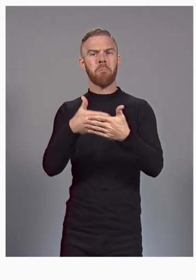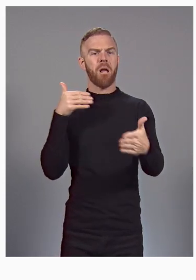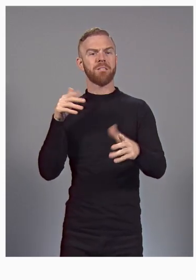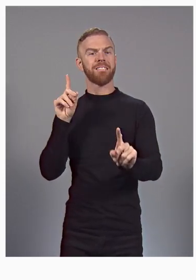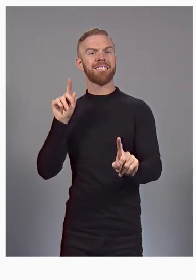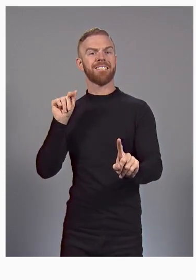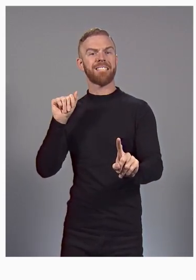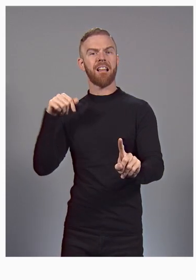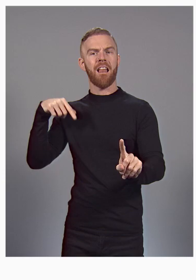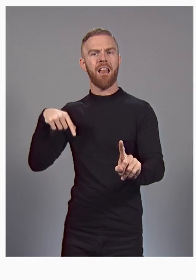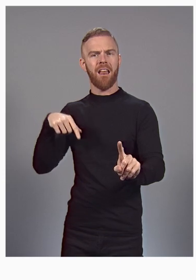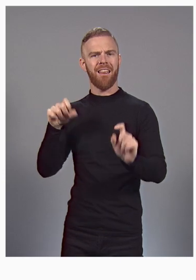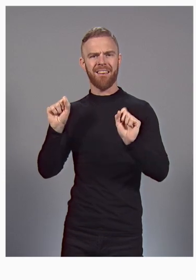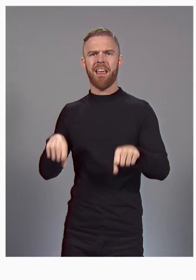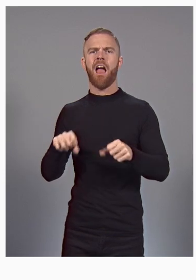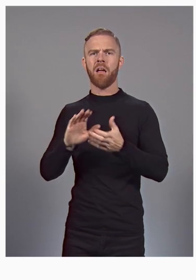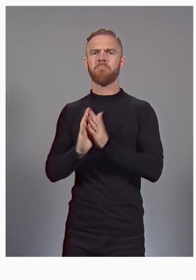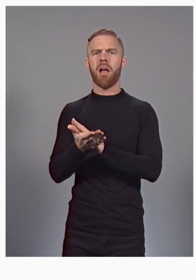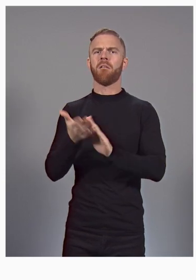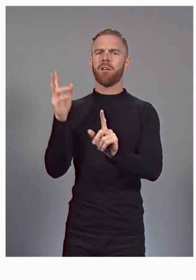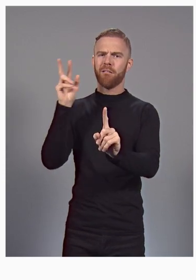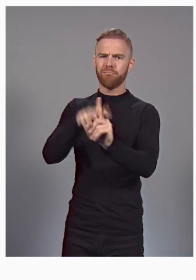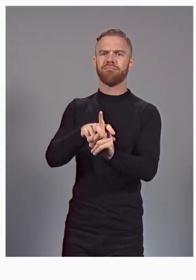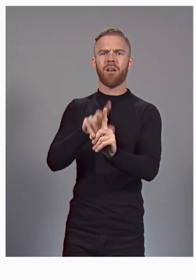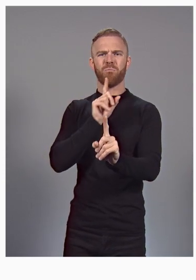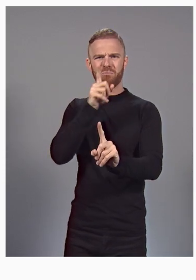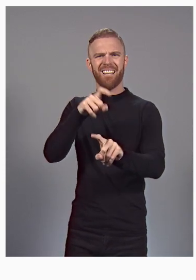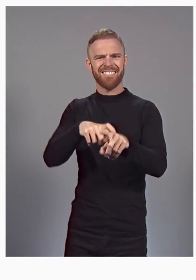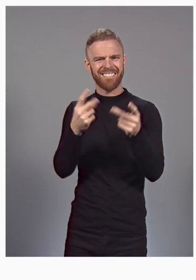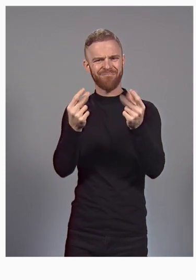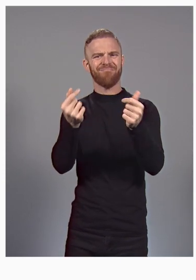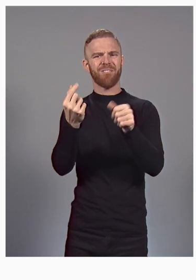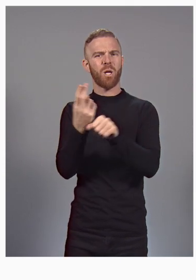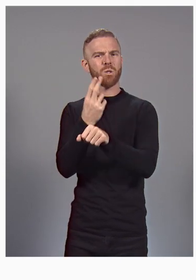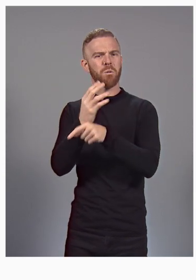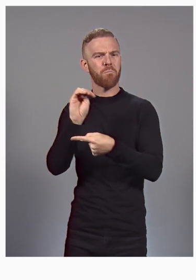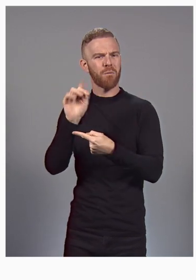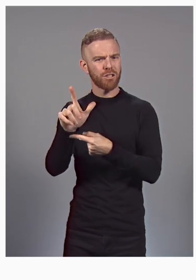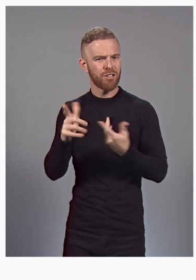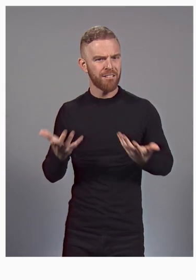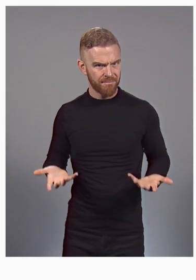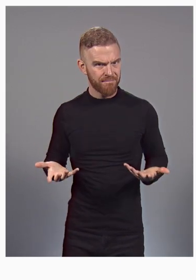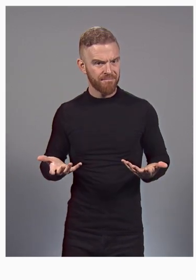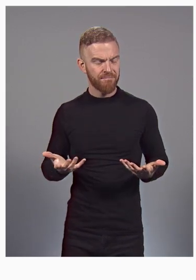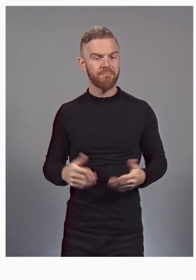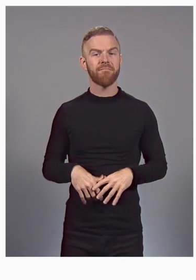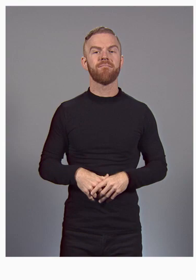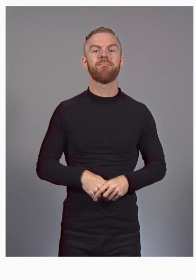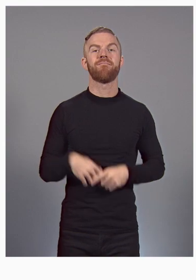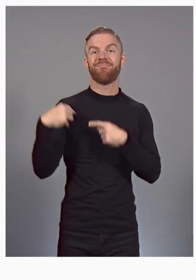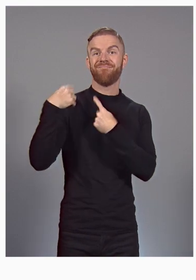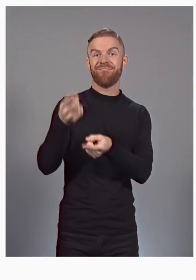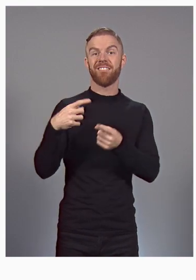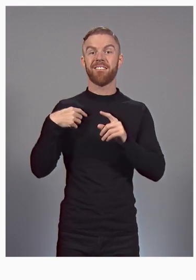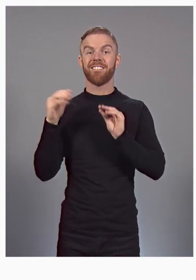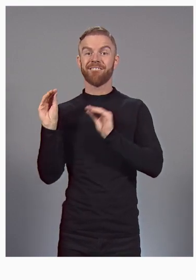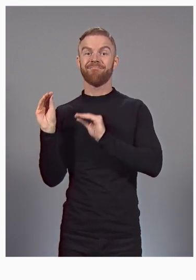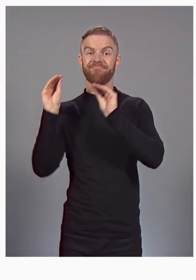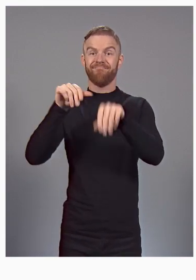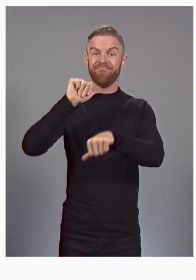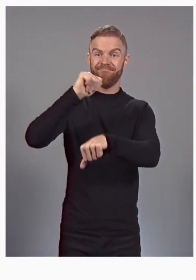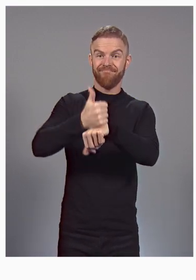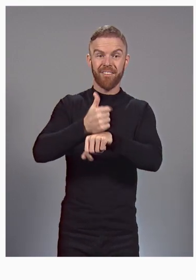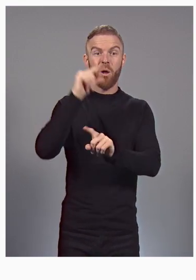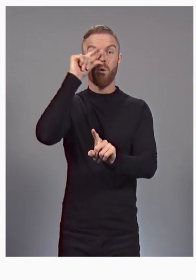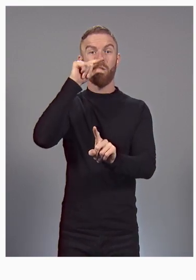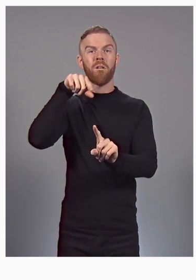can be actionable in real time using ML? Since our inception, Google has been focused